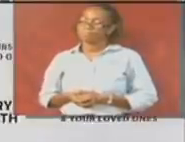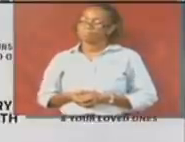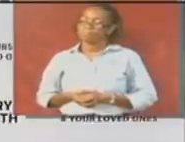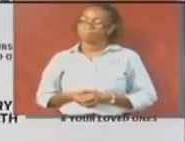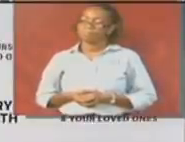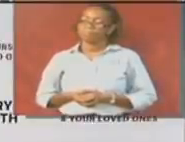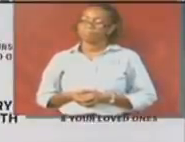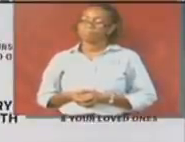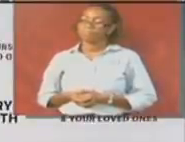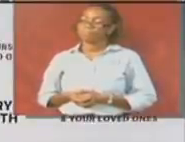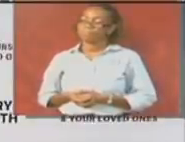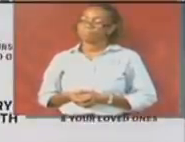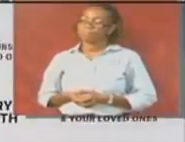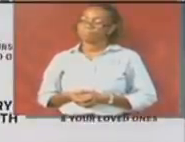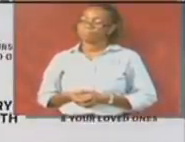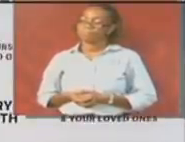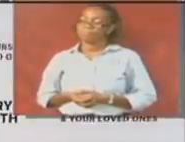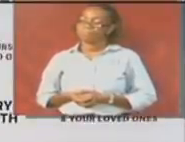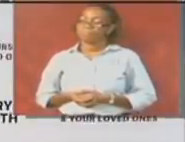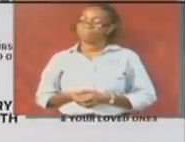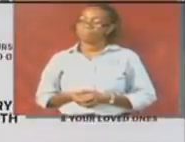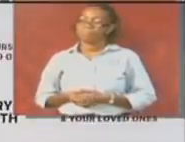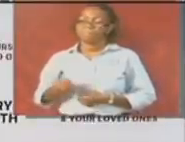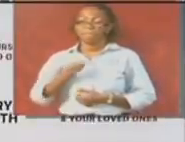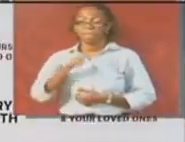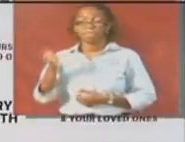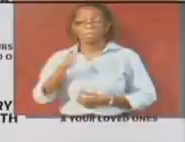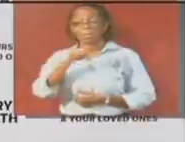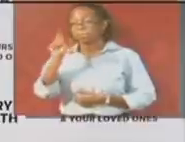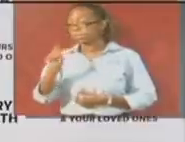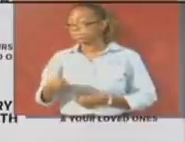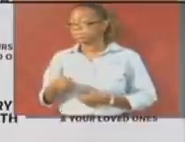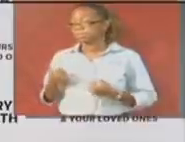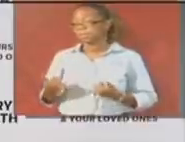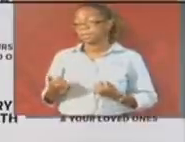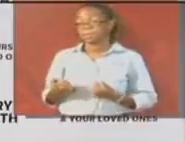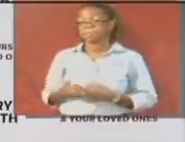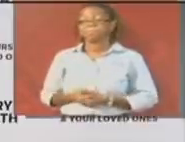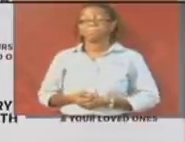Okay, Express, we are ready for your questions now.